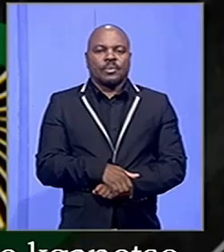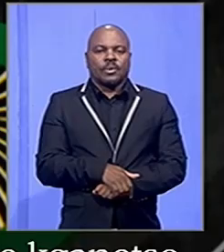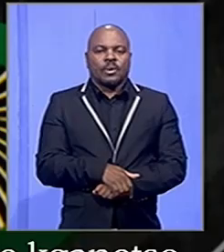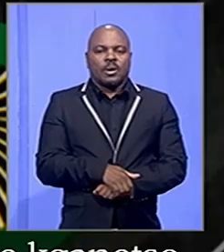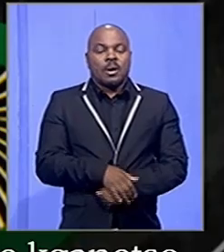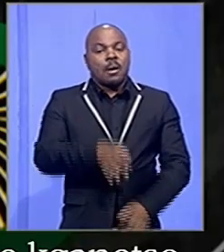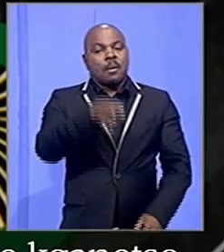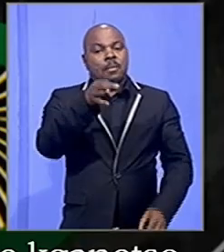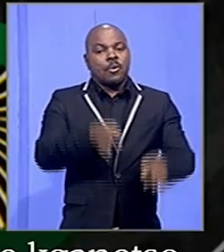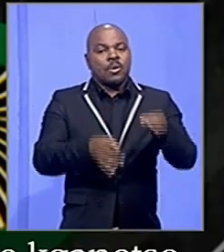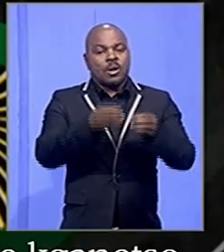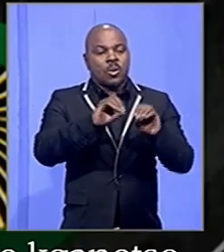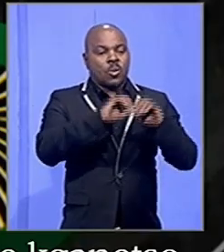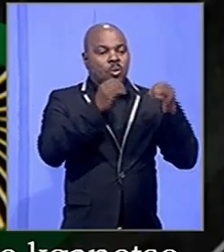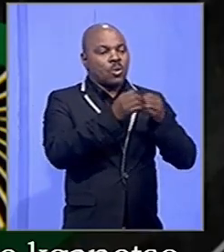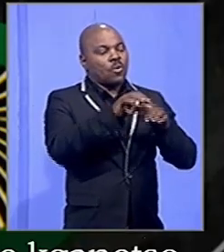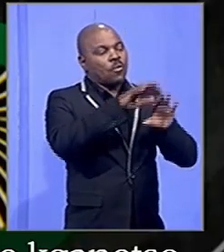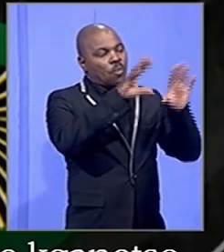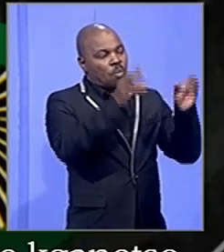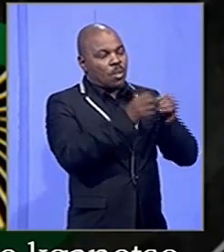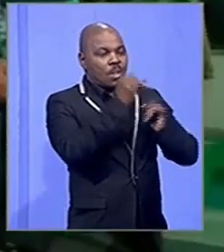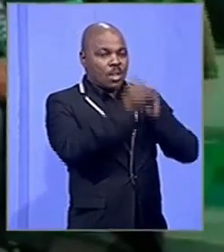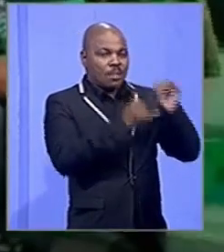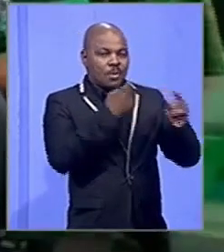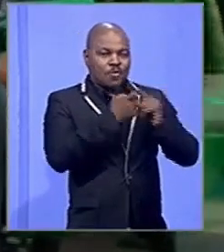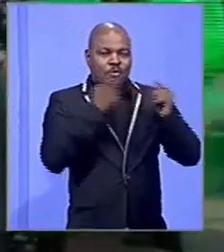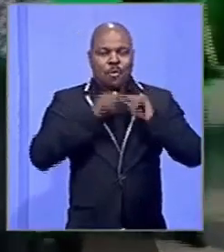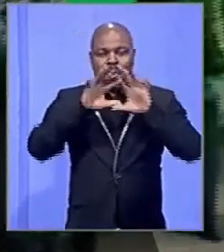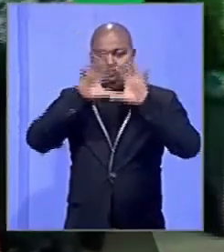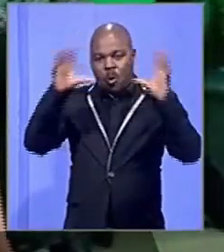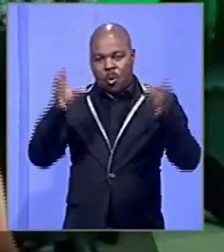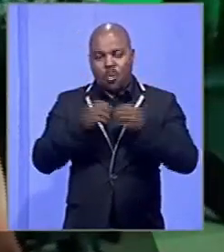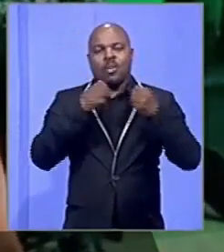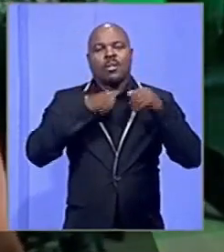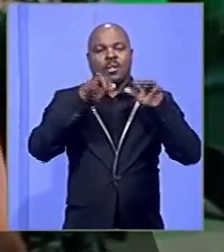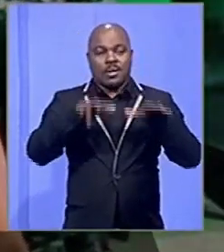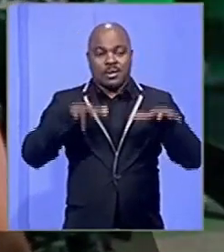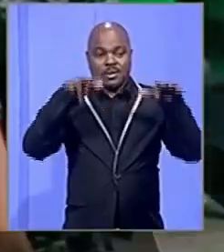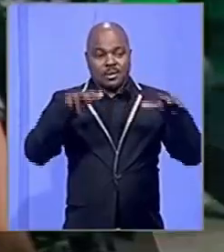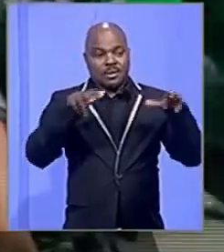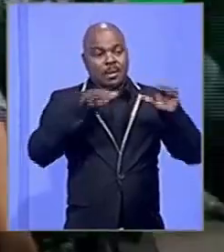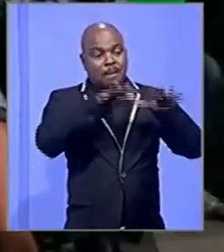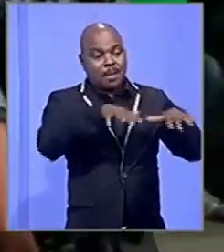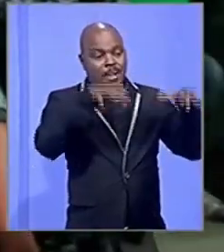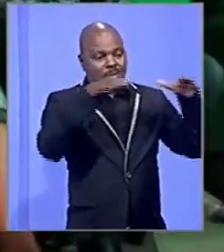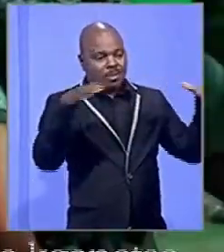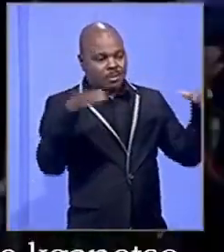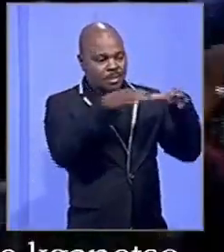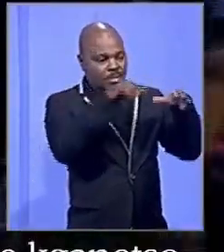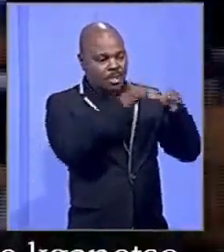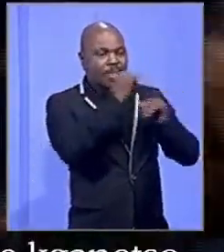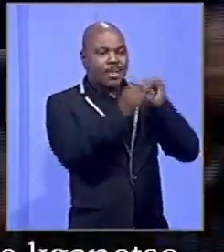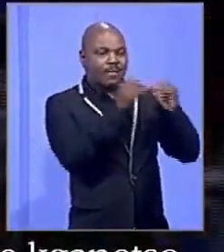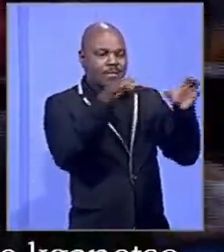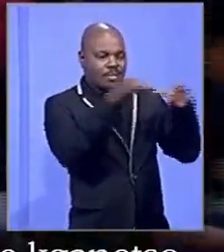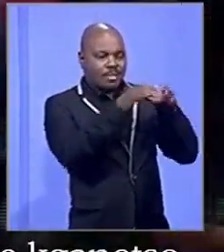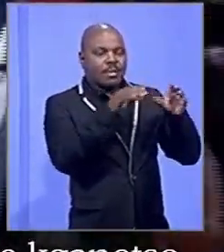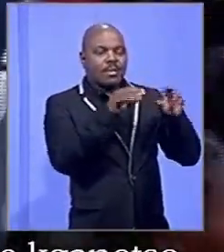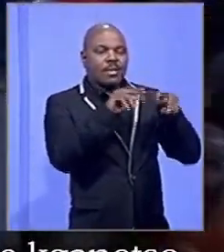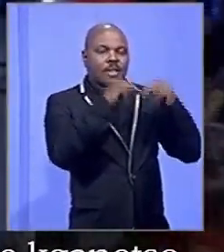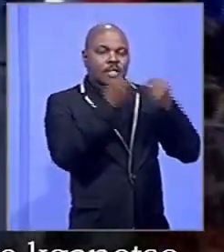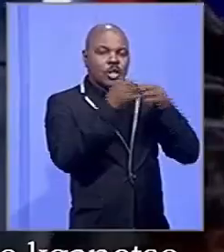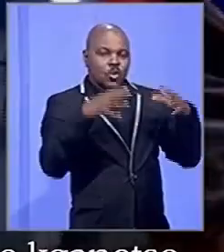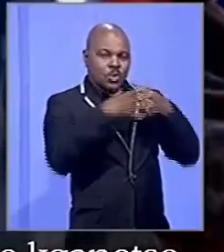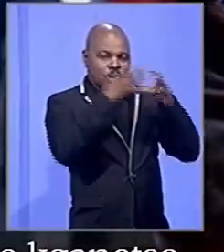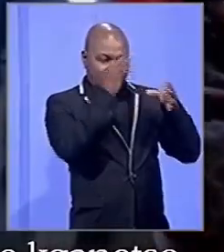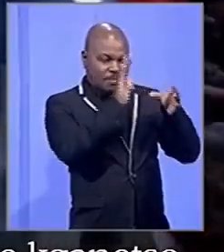Makoko a sepolotiki a le 11 go tswa go a le 18 a kwa palamenteng ke bontlhangwe jwa puso ya motlhakanelwa. Fa